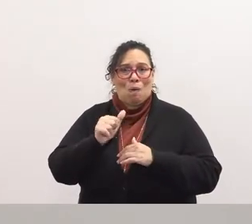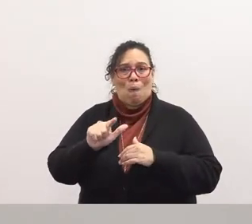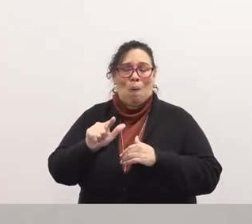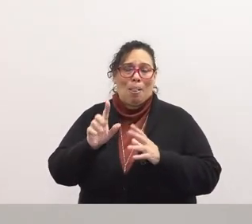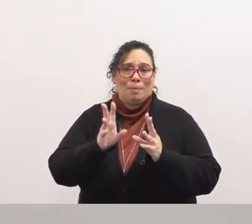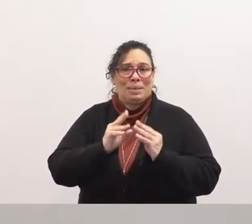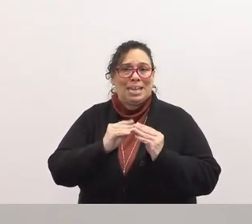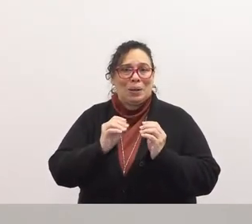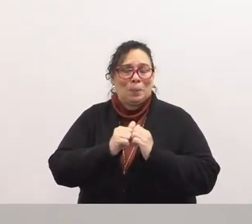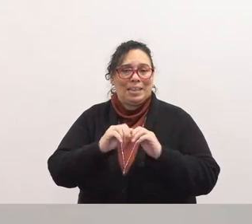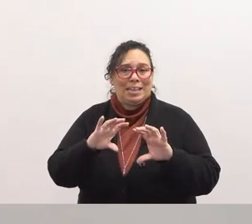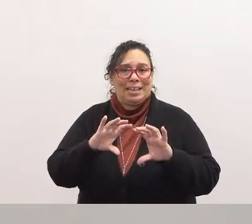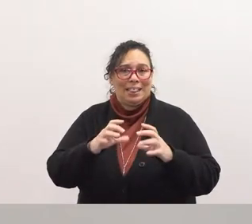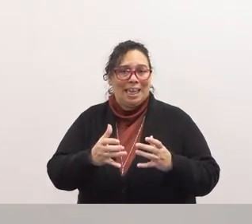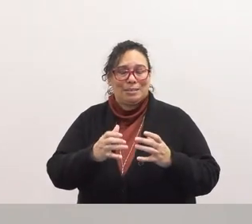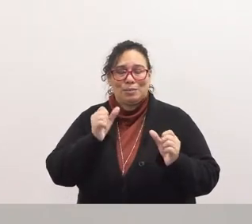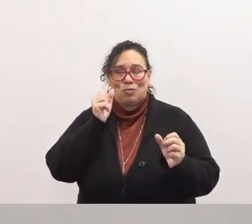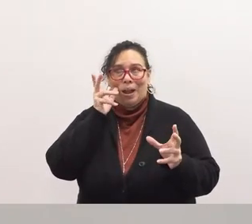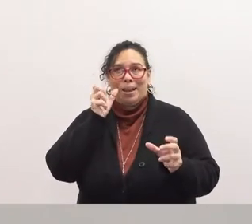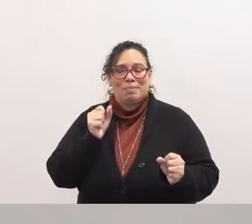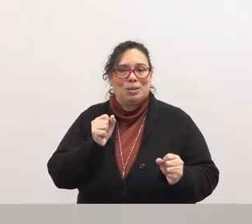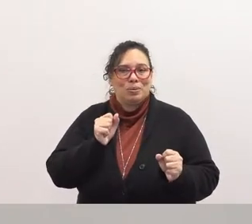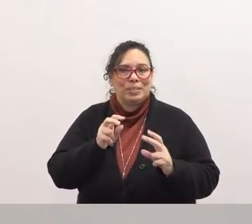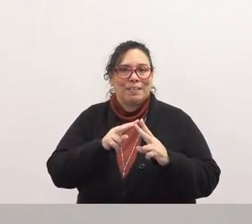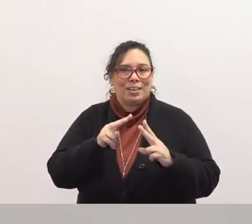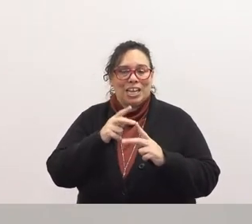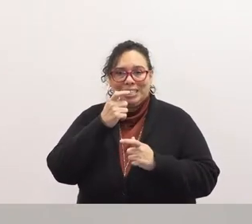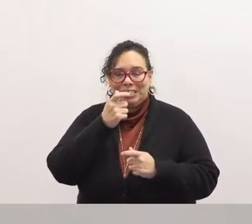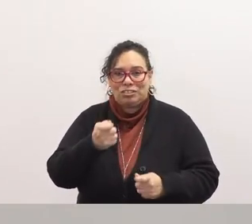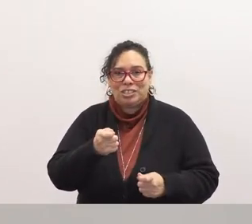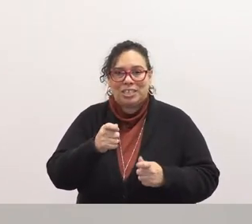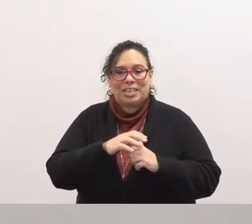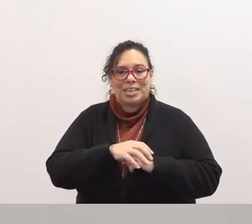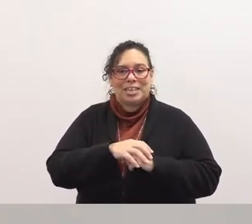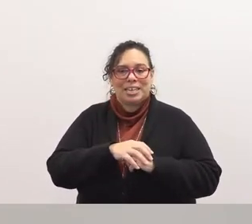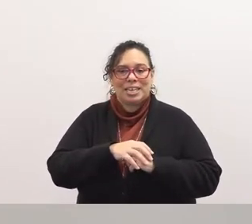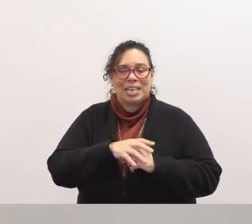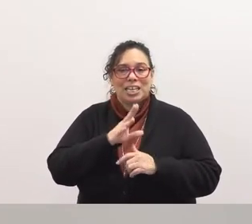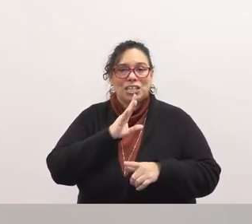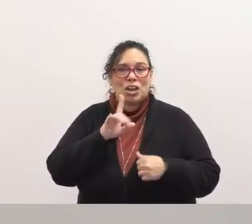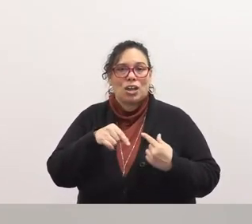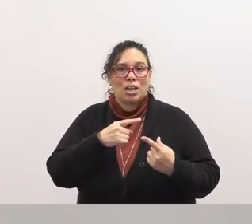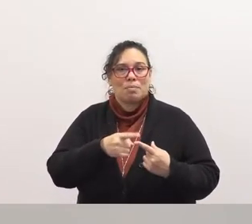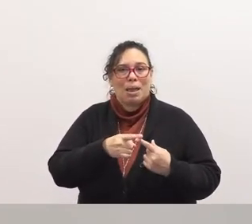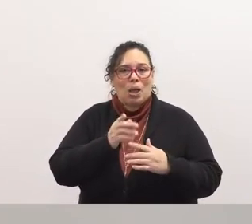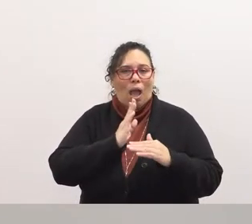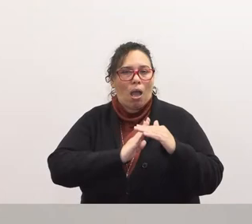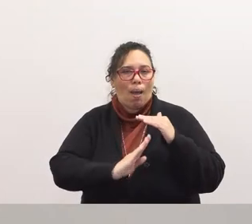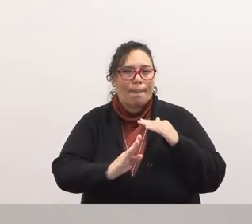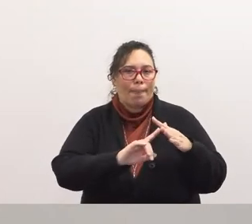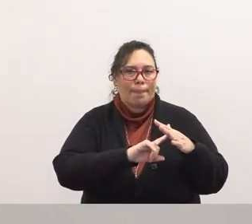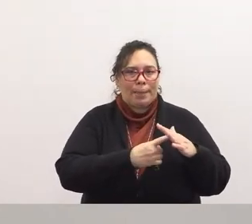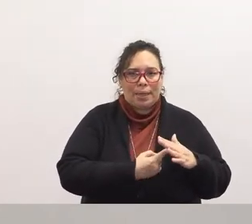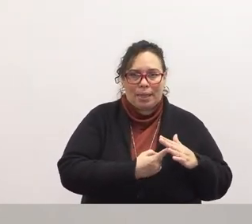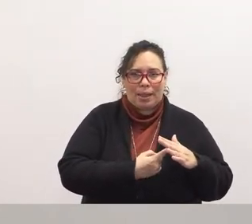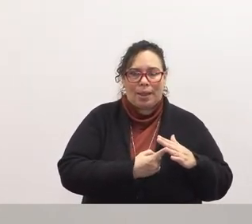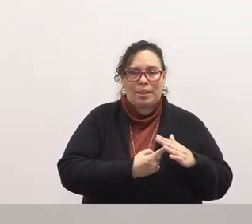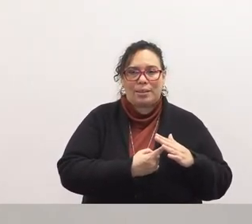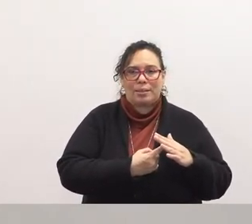was incredible, and it was very interesting. He talked about his humble beginnings. He talked